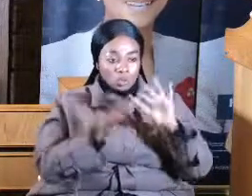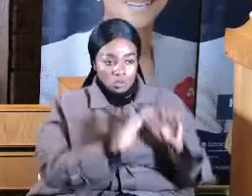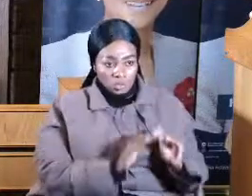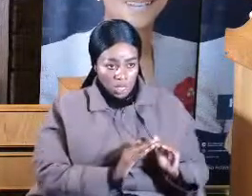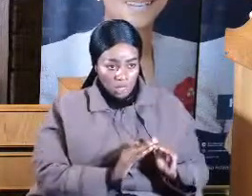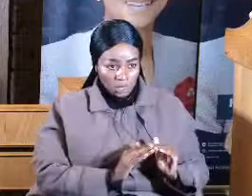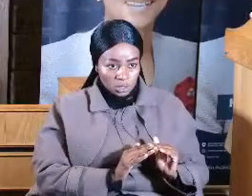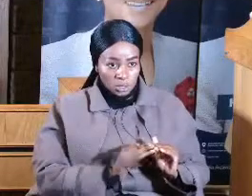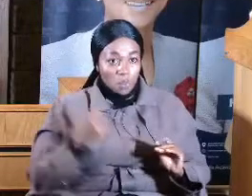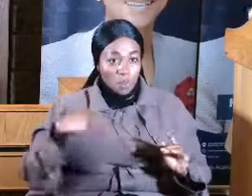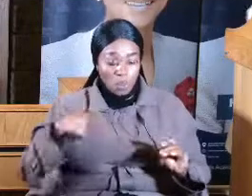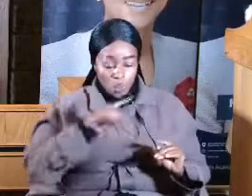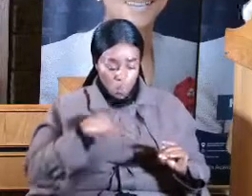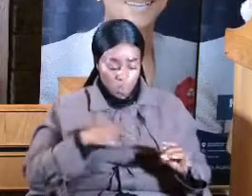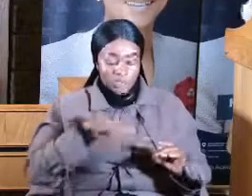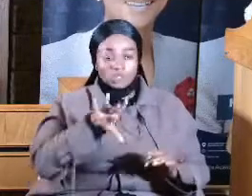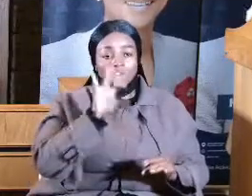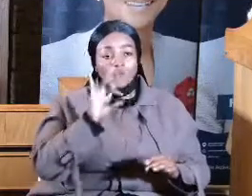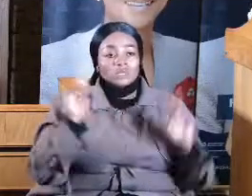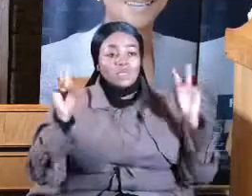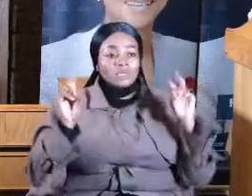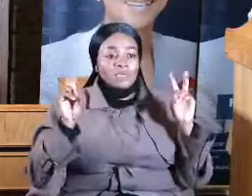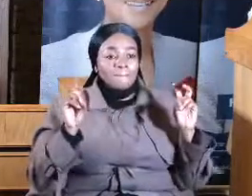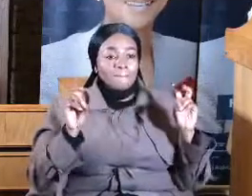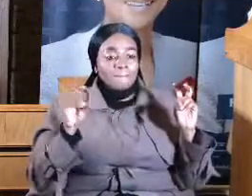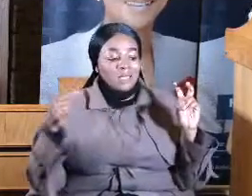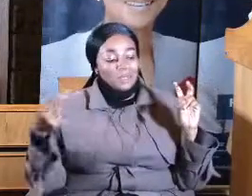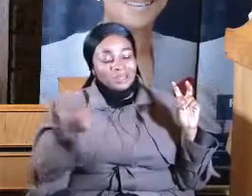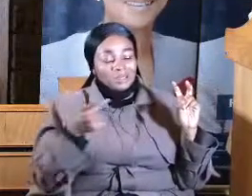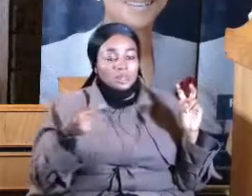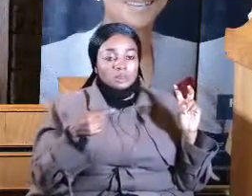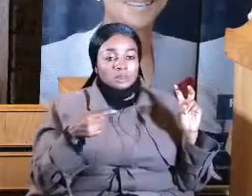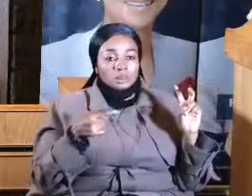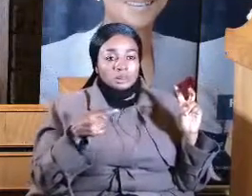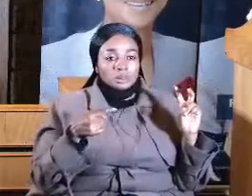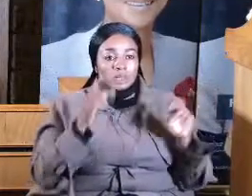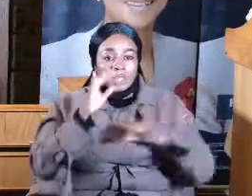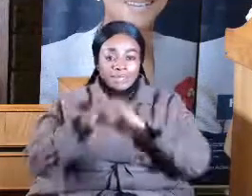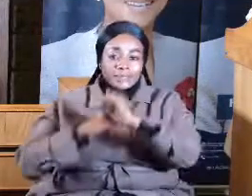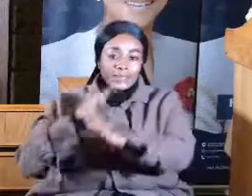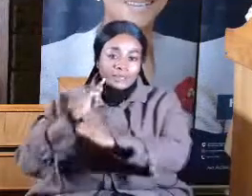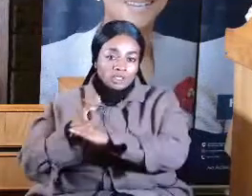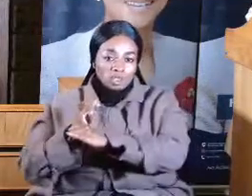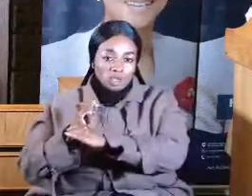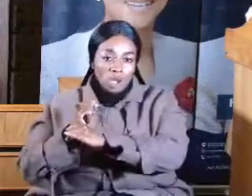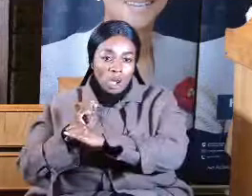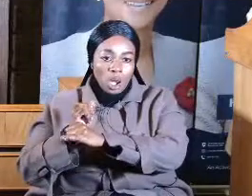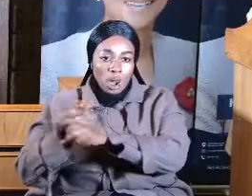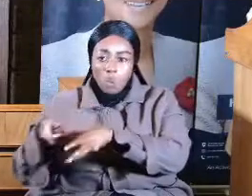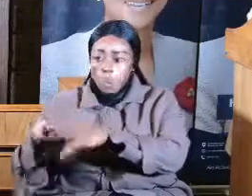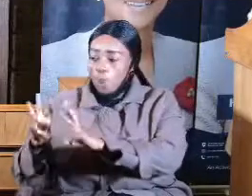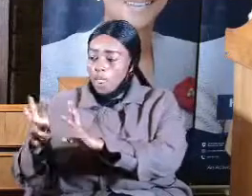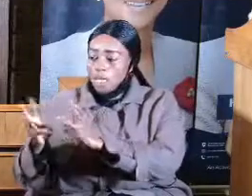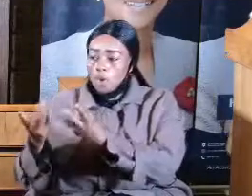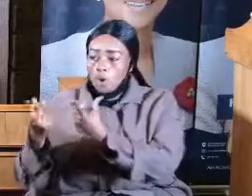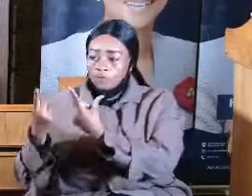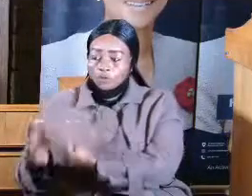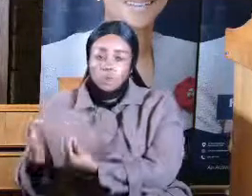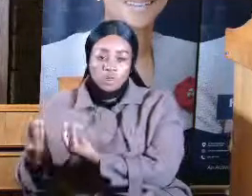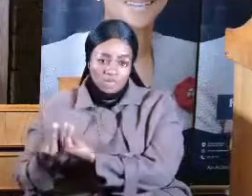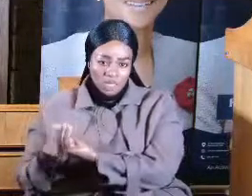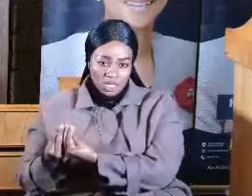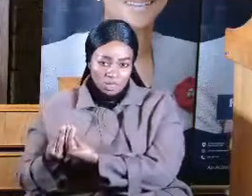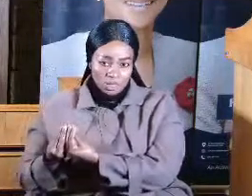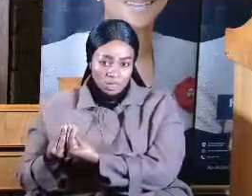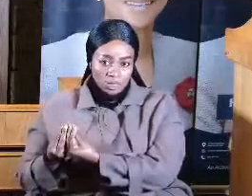for this year, which seek to draw lessons from international practices, and it is directed at